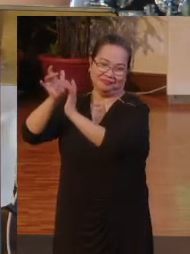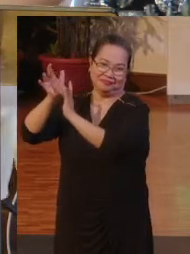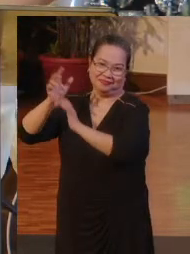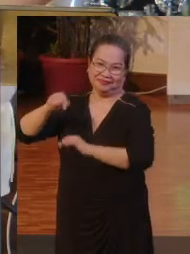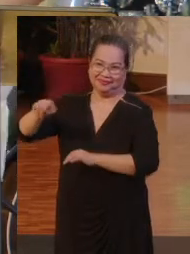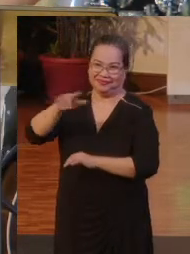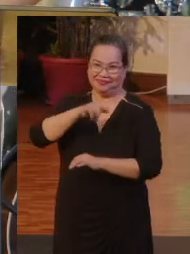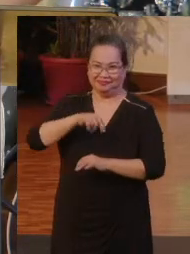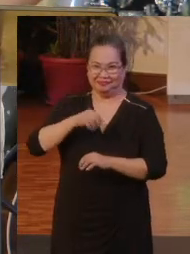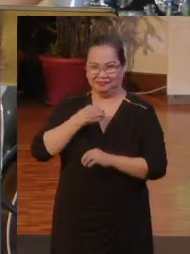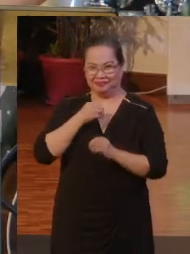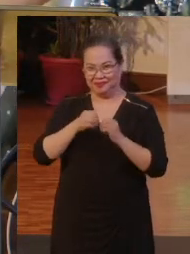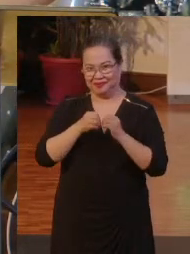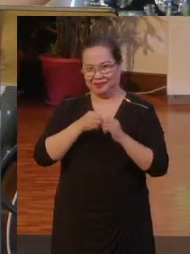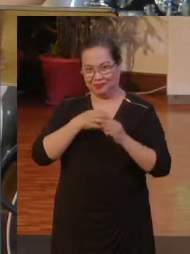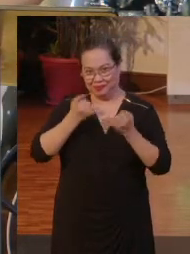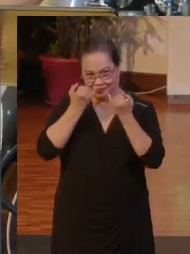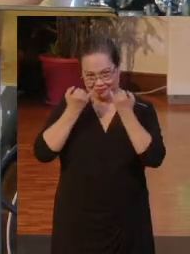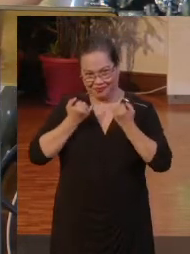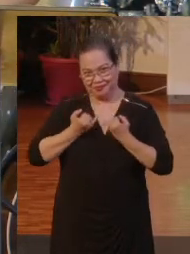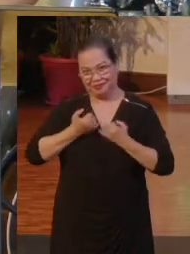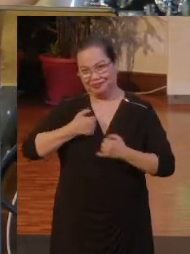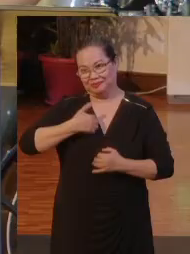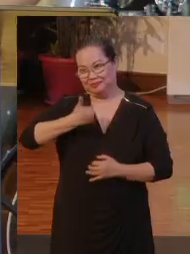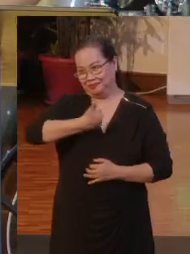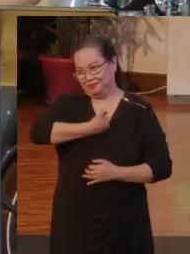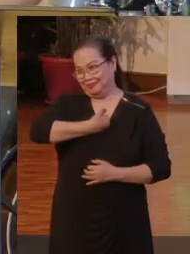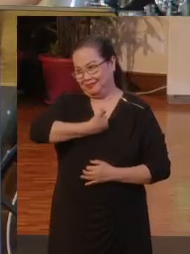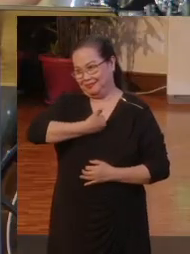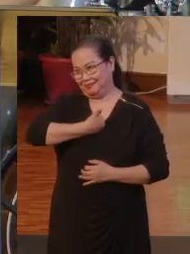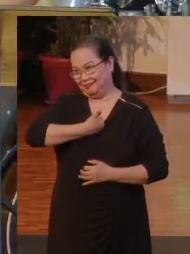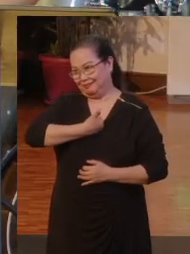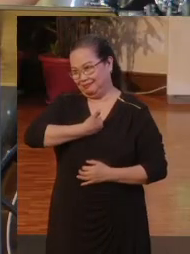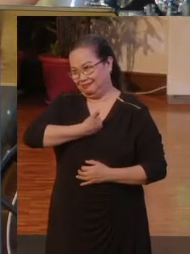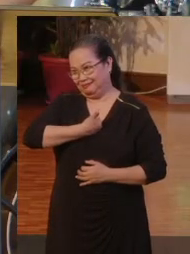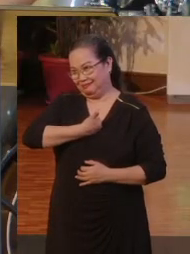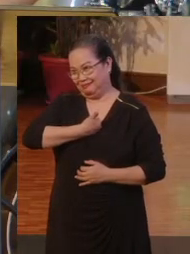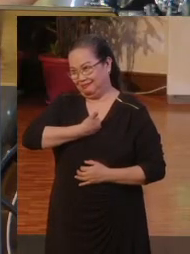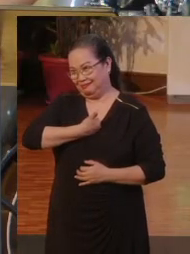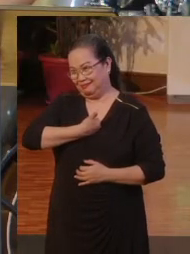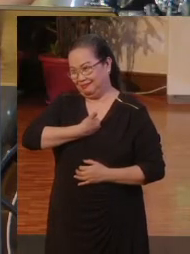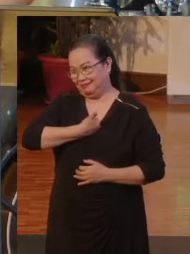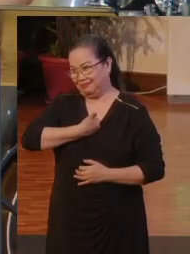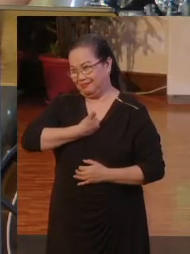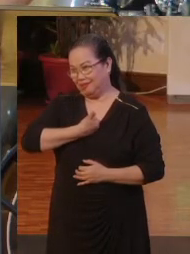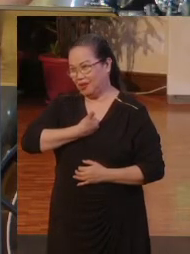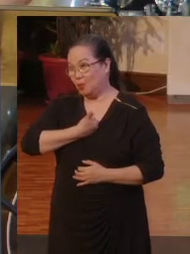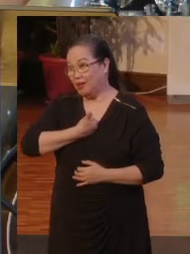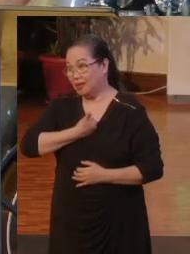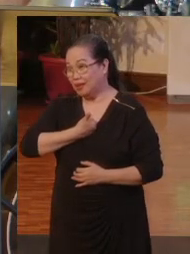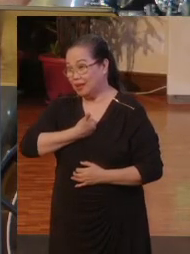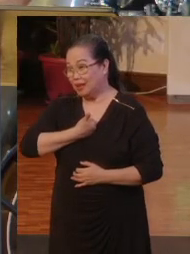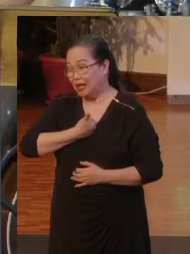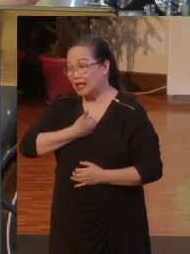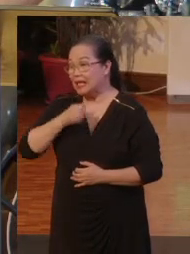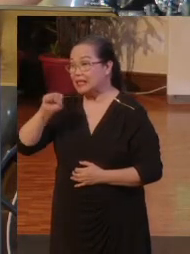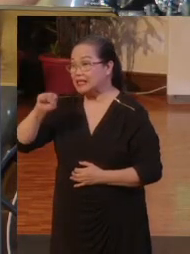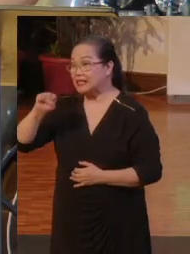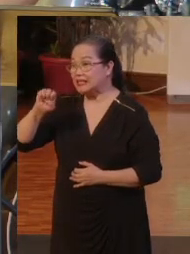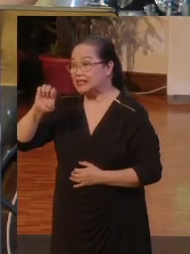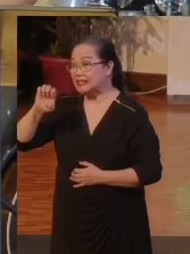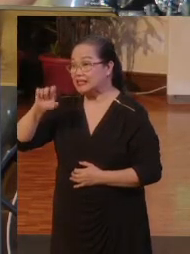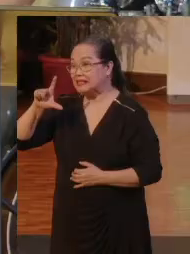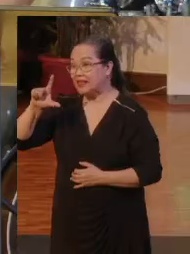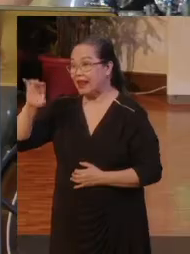Tayo pinakamalaki nating Diyos-Diyosa. Pinakamatindi nating kalaban. Kaya talikuran natin, mga